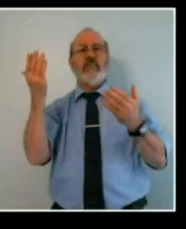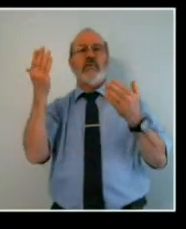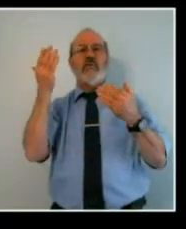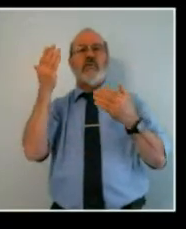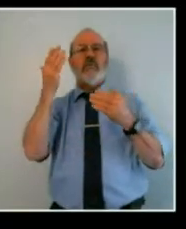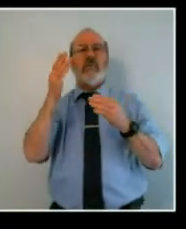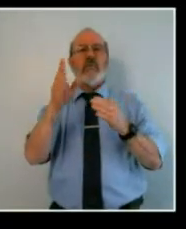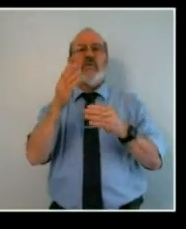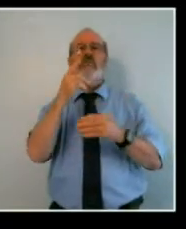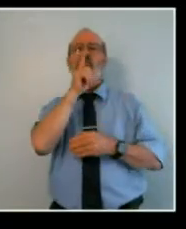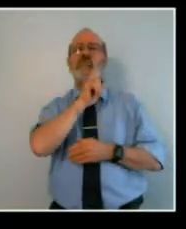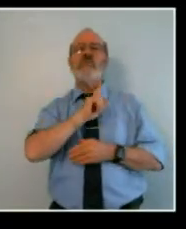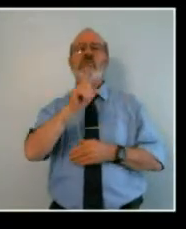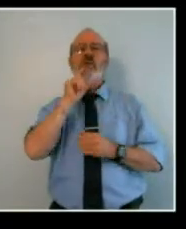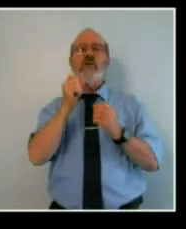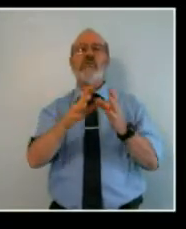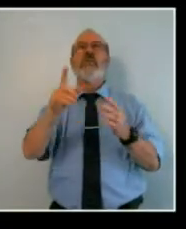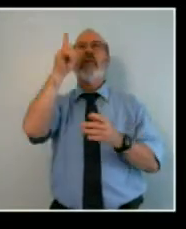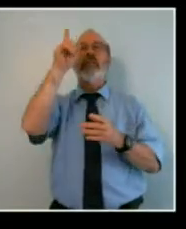Lonely without he